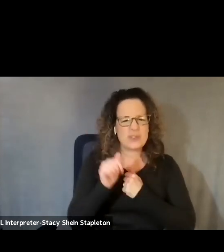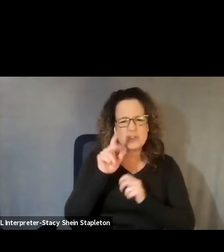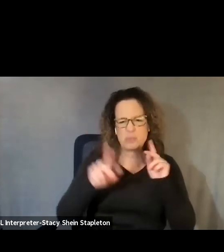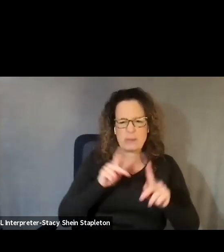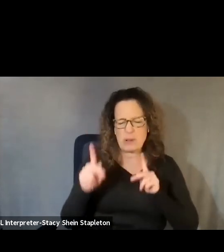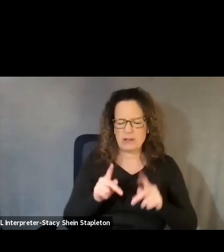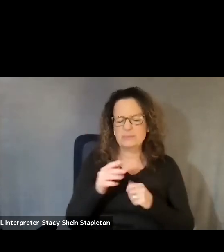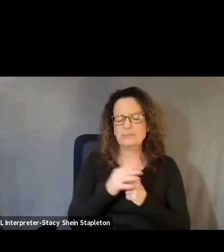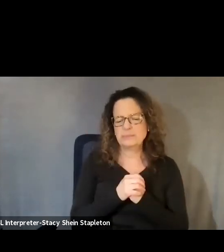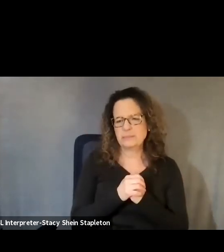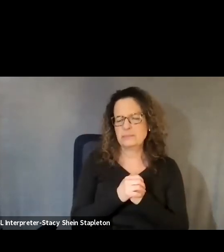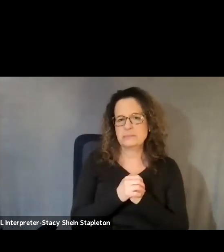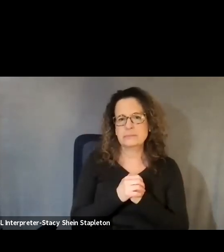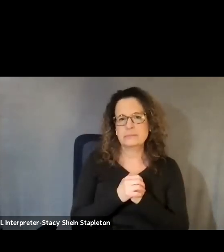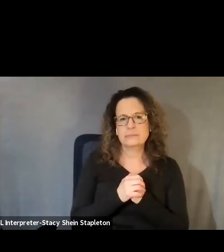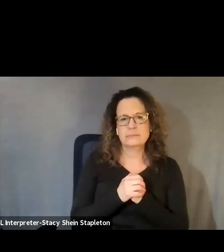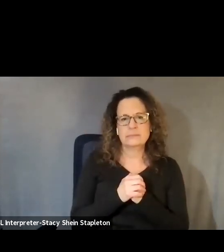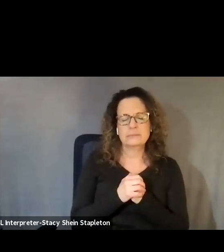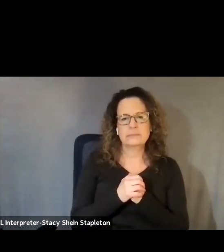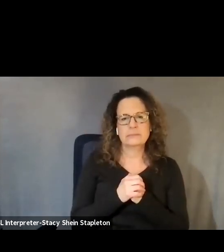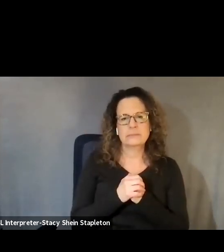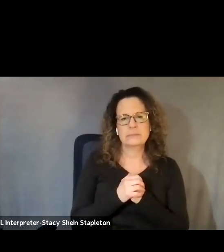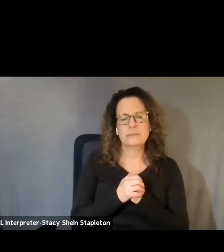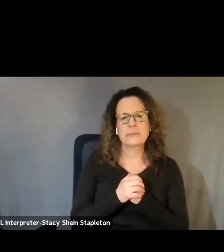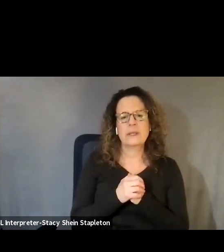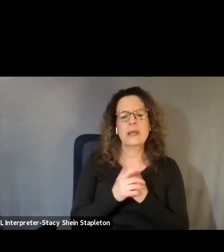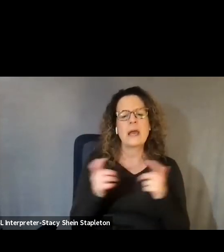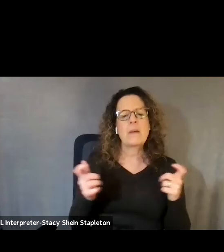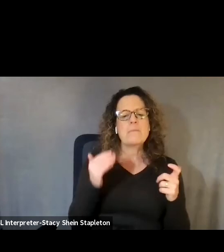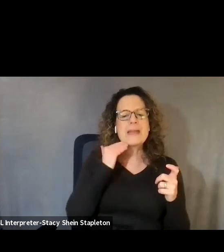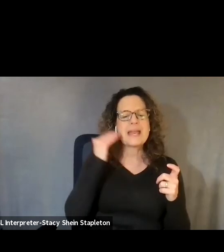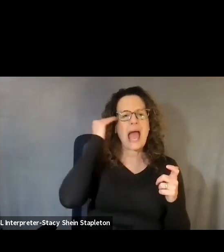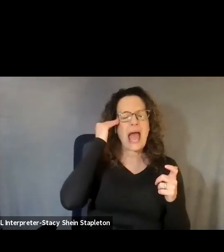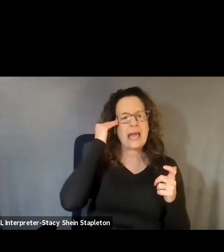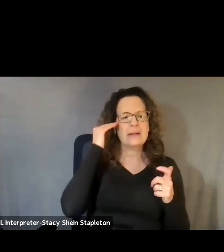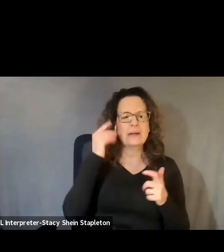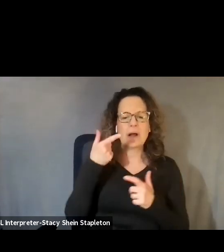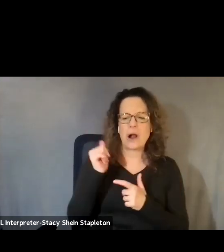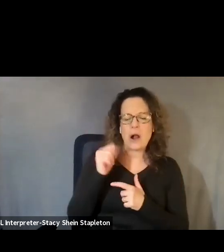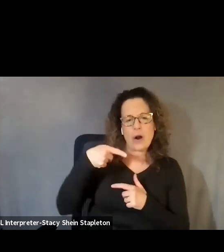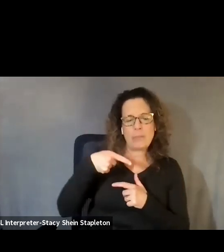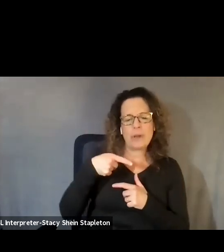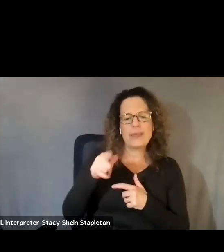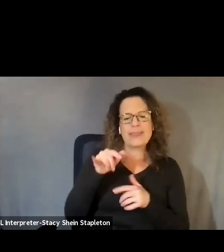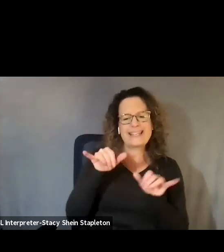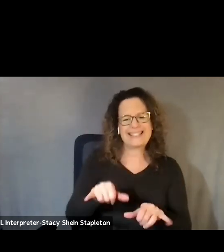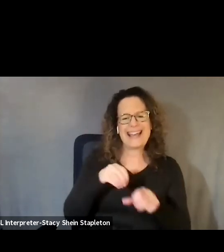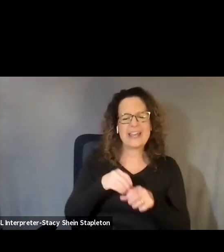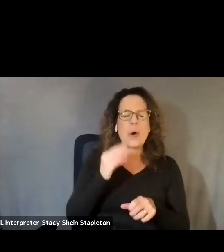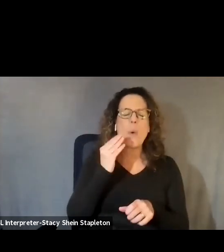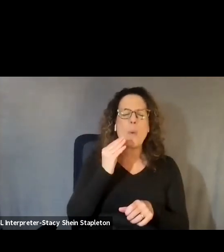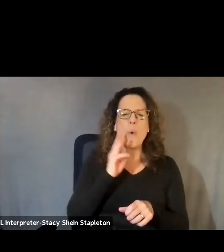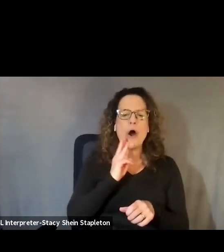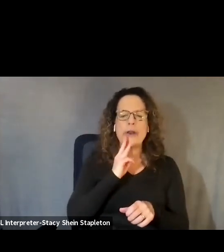but they actually constitute a public safety threat. Bighead carp is the other kind, and they tend to stay in the water. They are